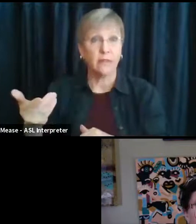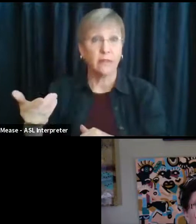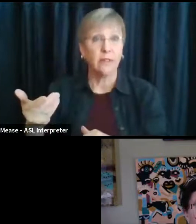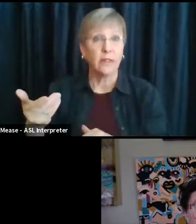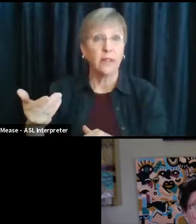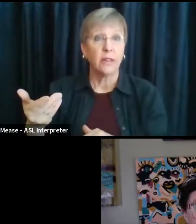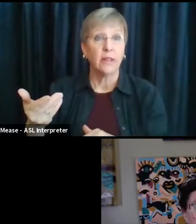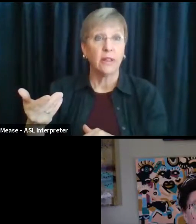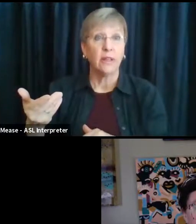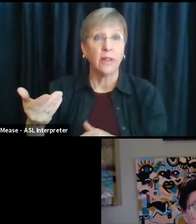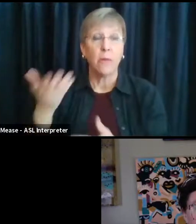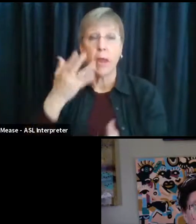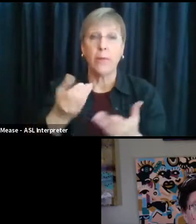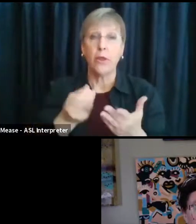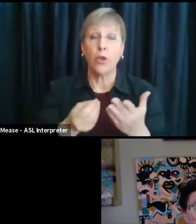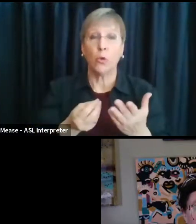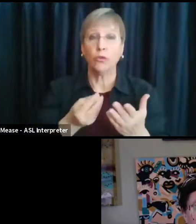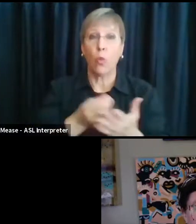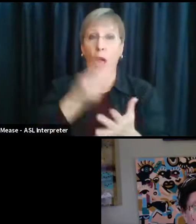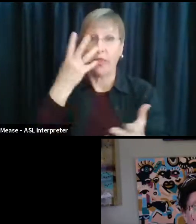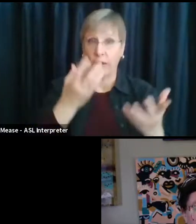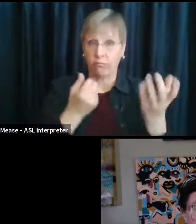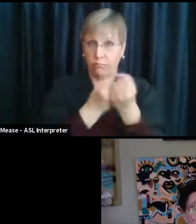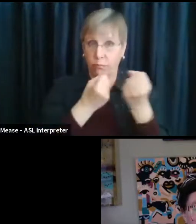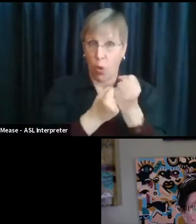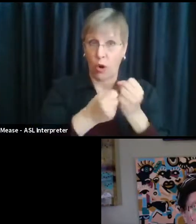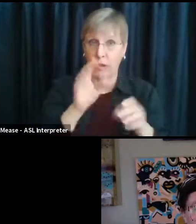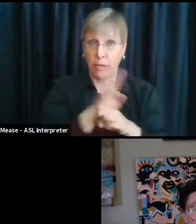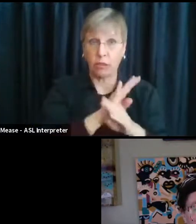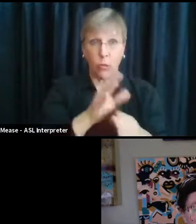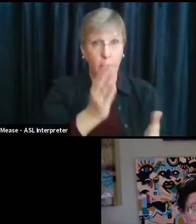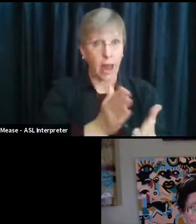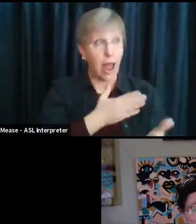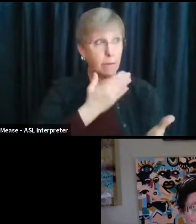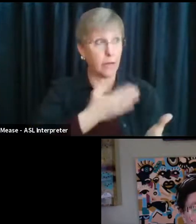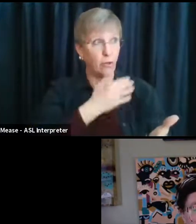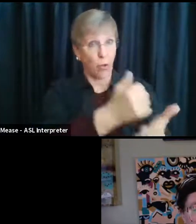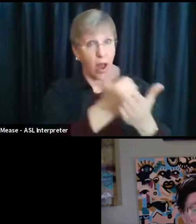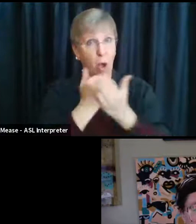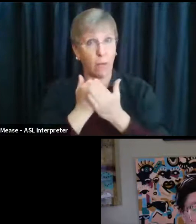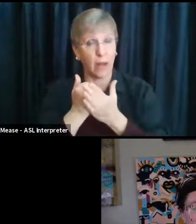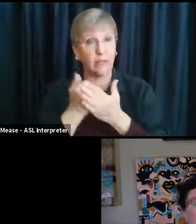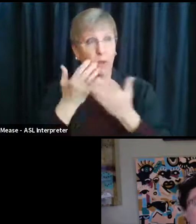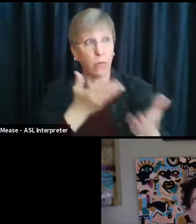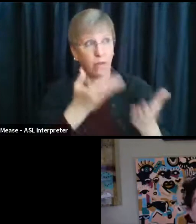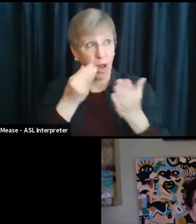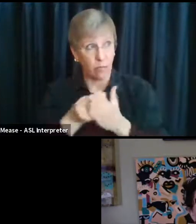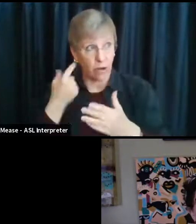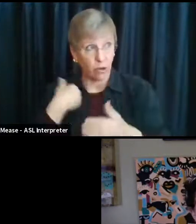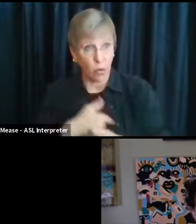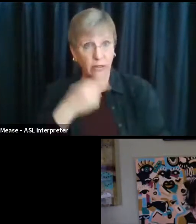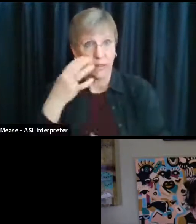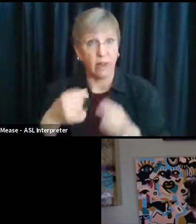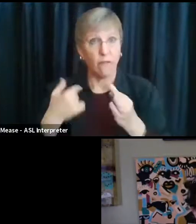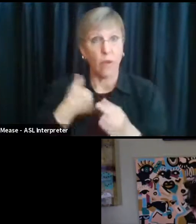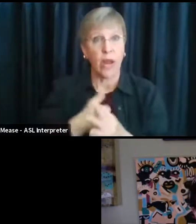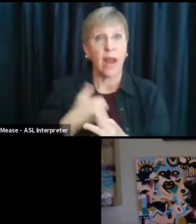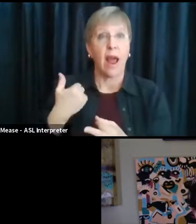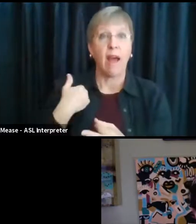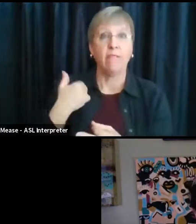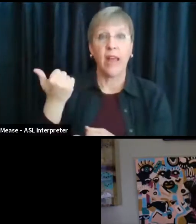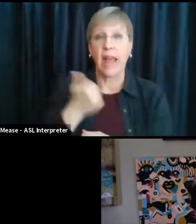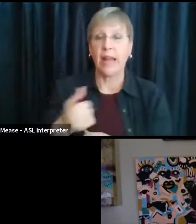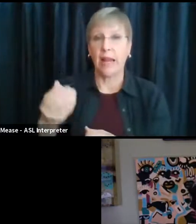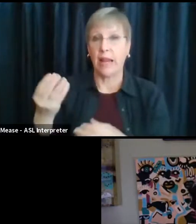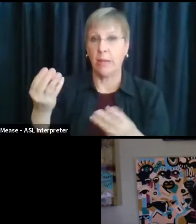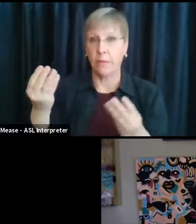rich funded companies will be happy to help us and fund us if we have any material problems